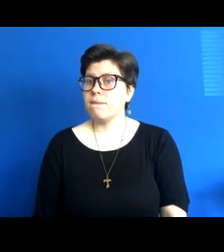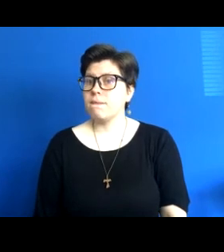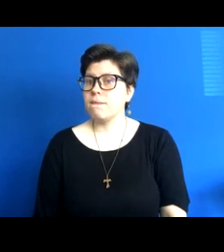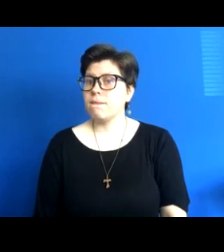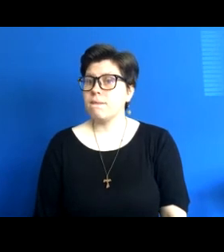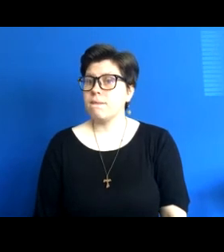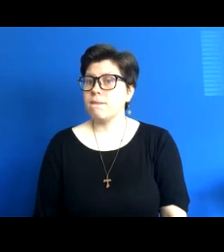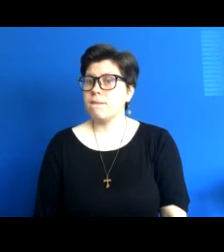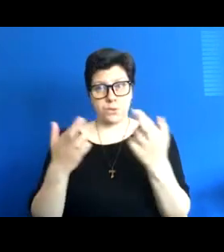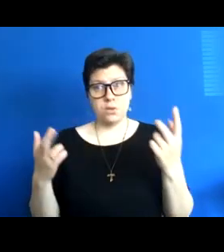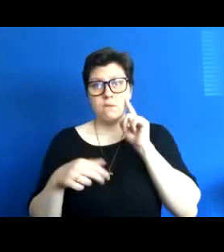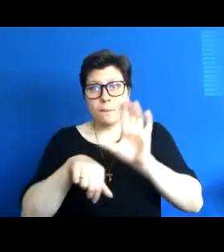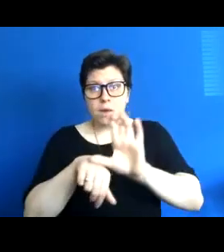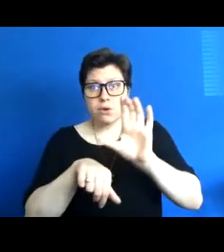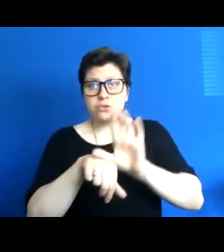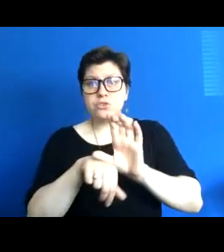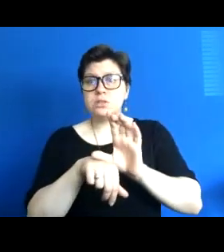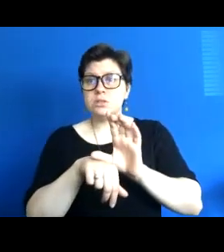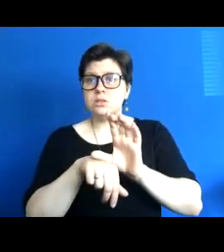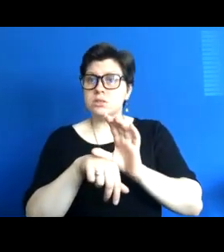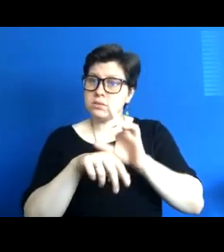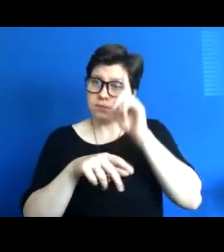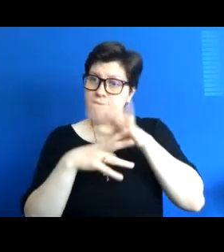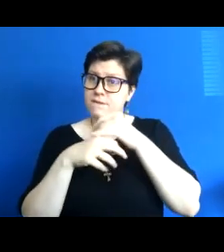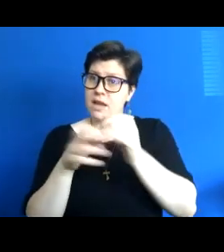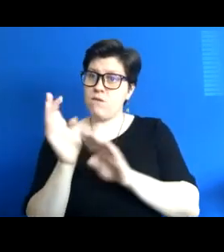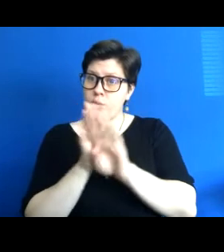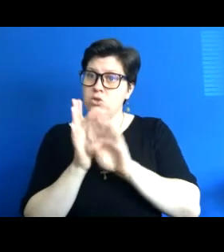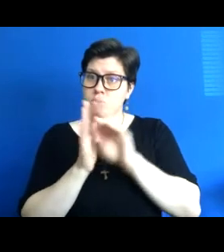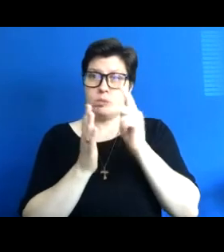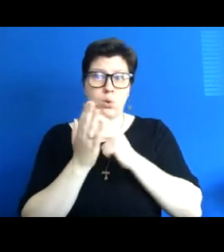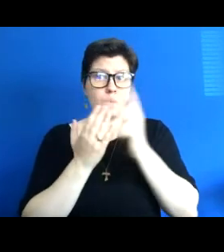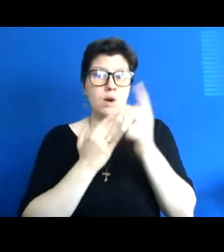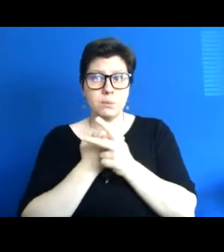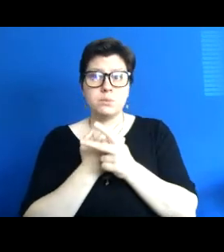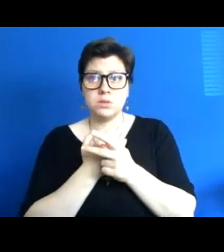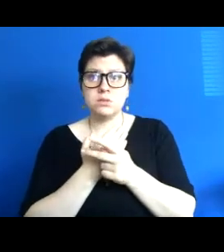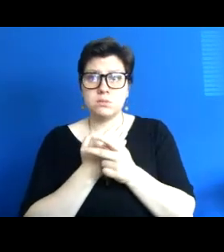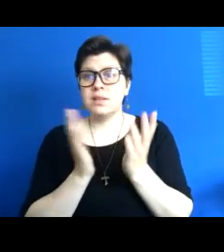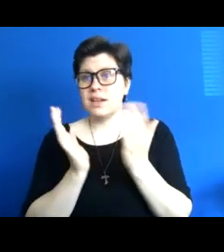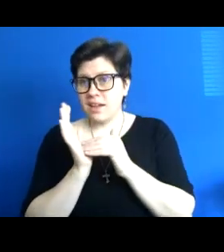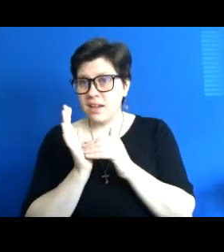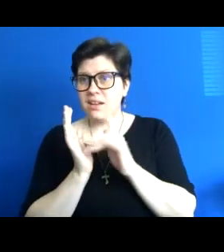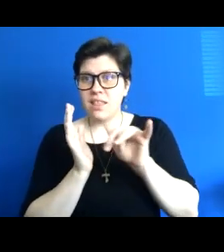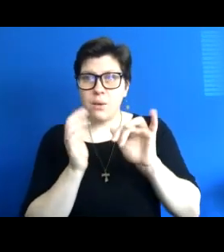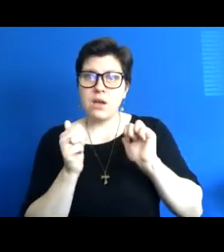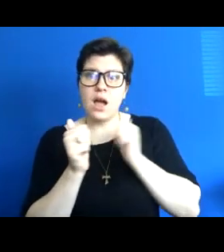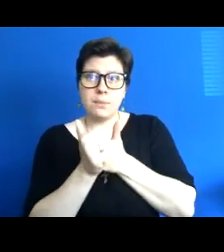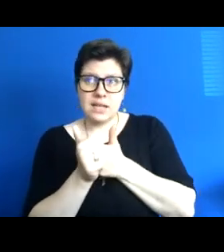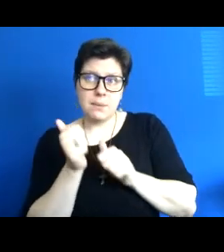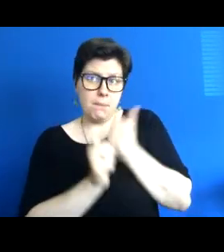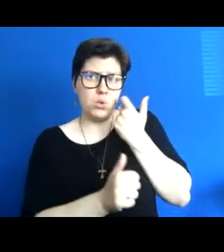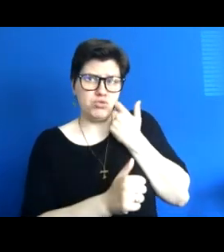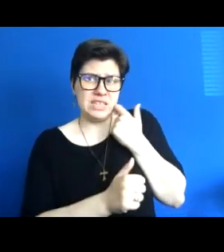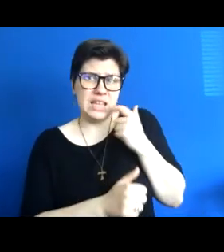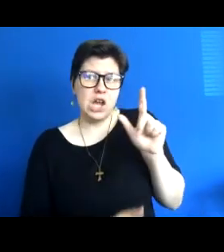our parishes in their faith formation programs. And again, it was updated most recently